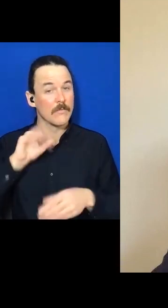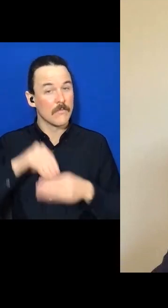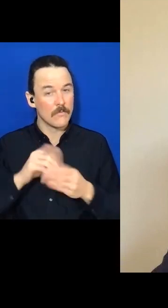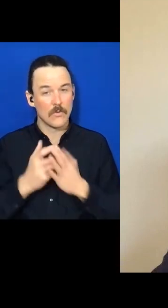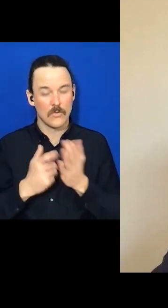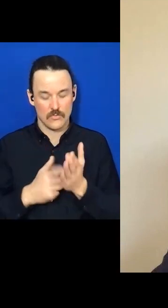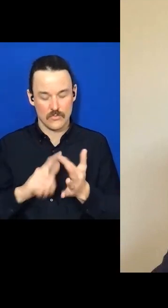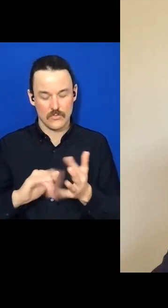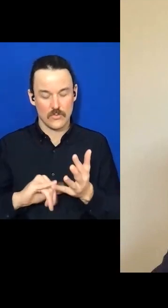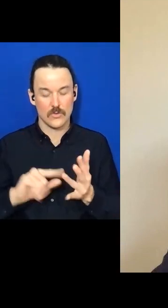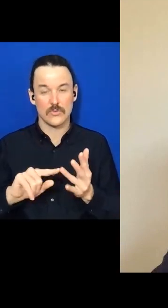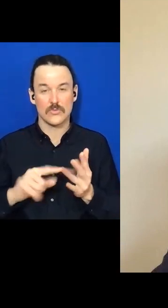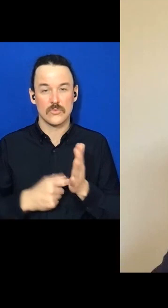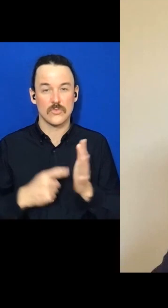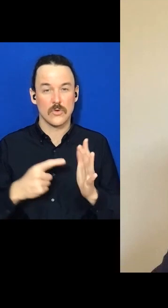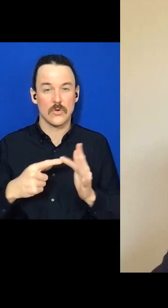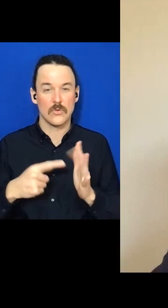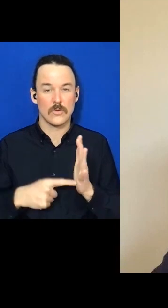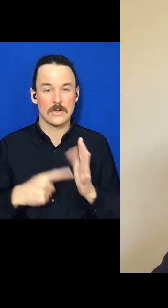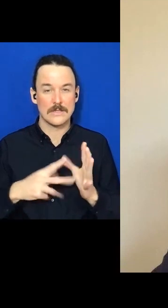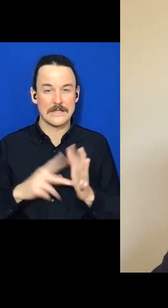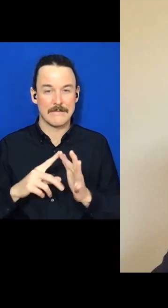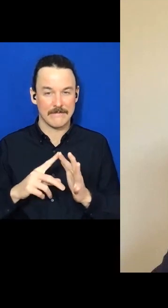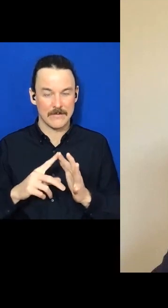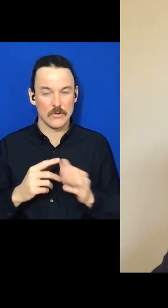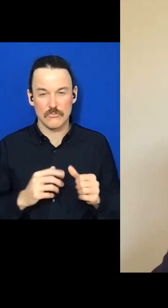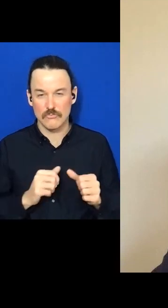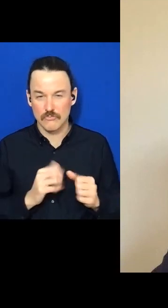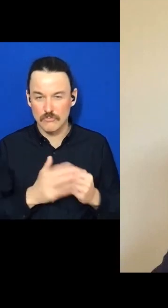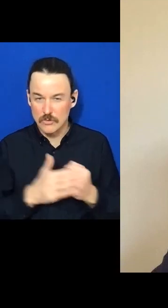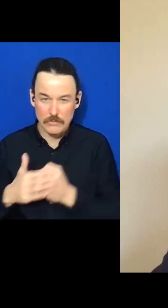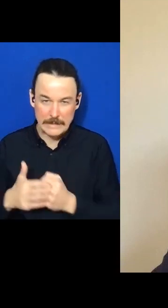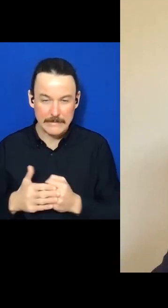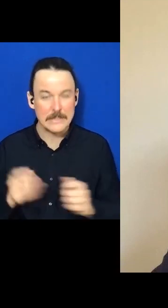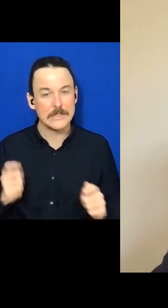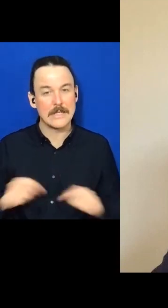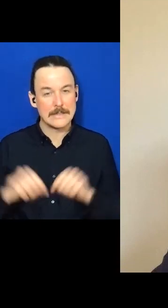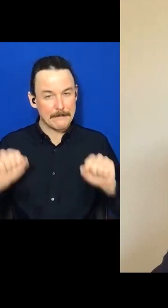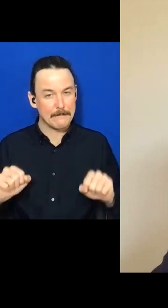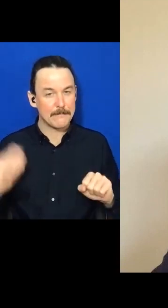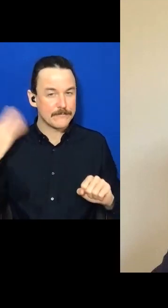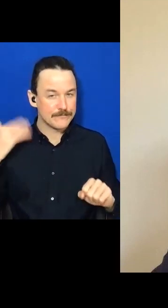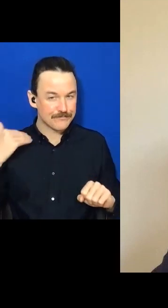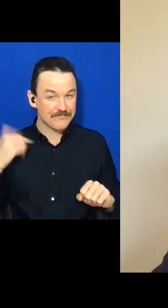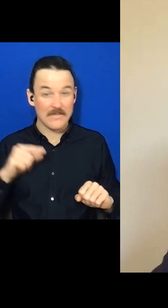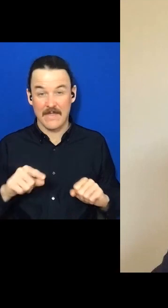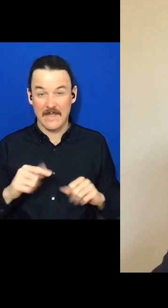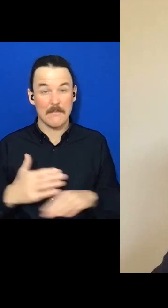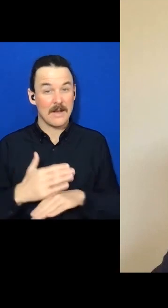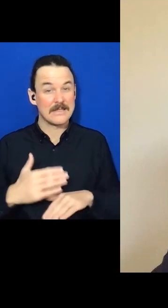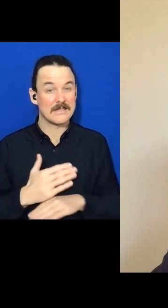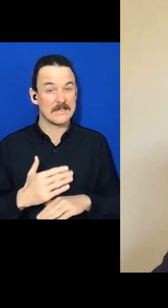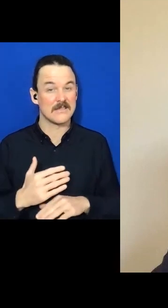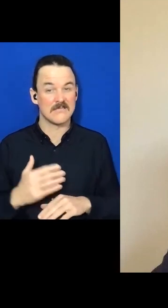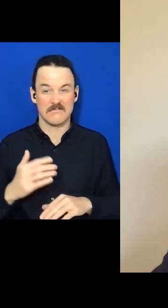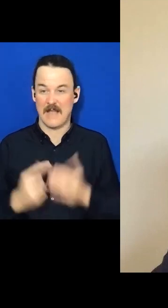or the people that they're coming with? Now that's across cultures. That's not just about Maori. Lost you there, Dan. So if